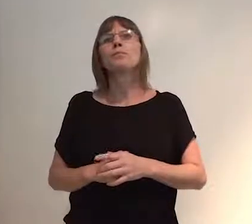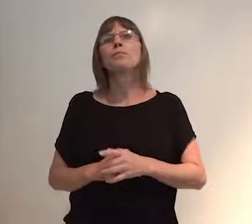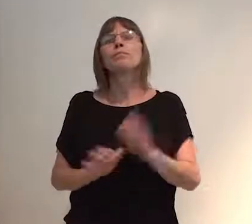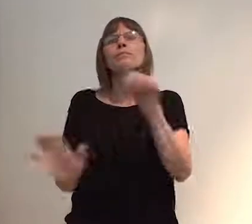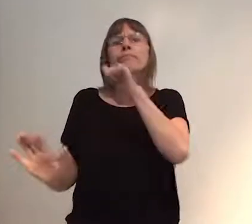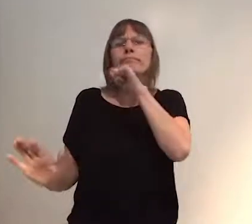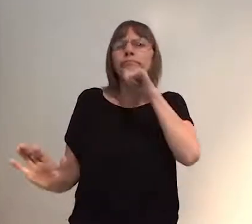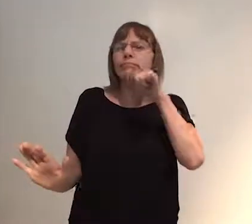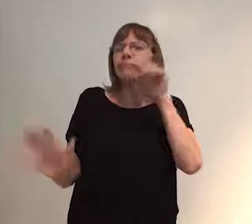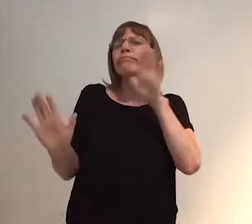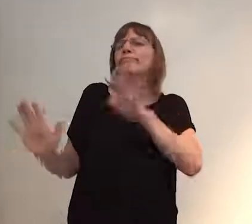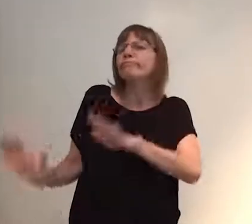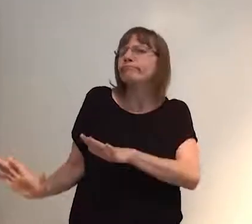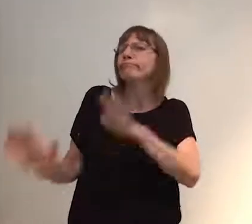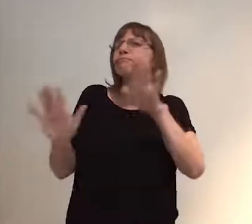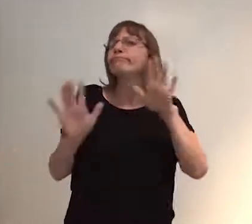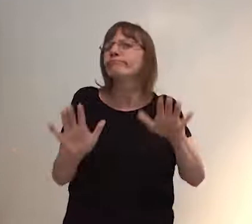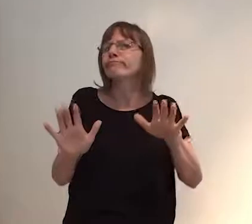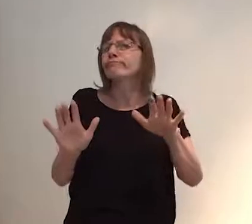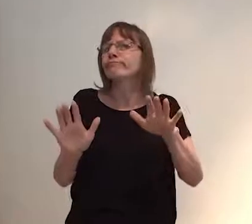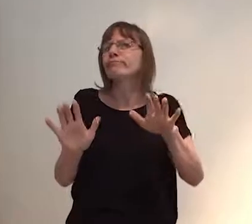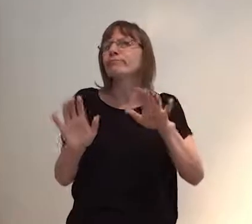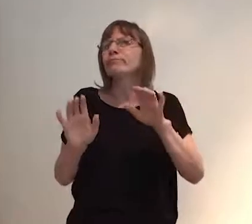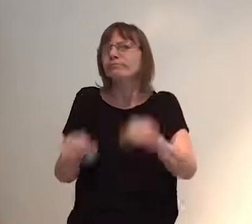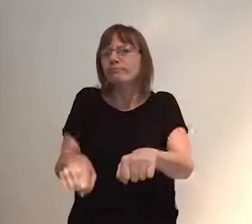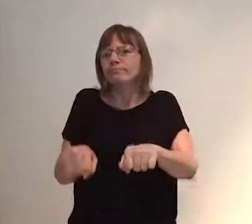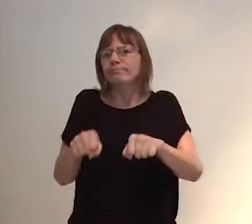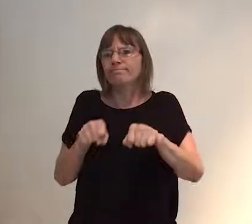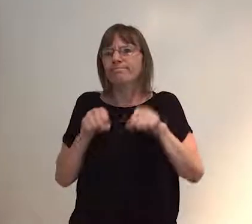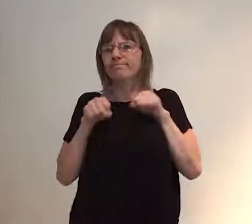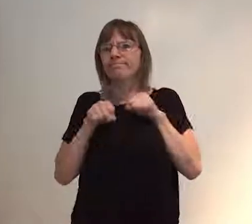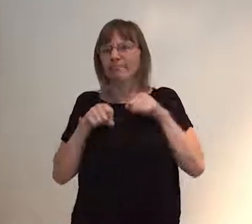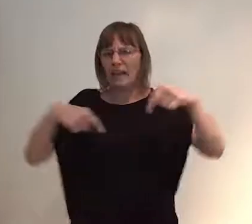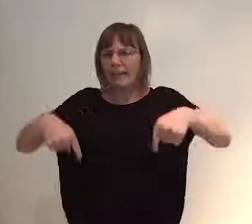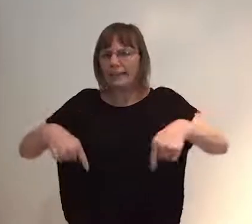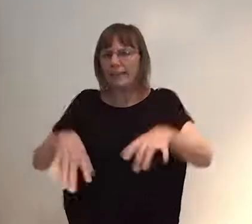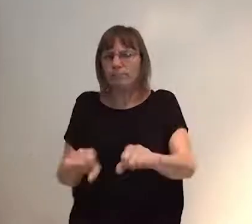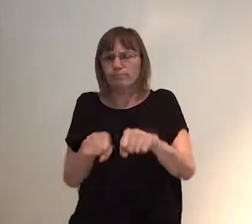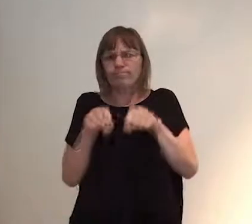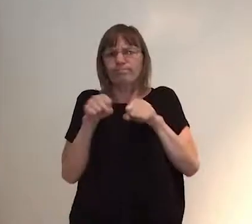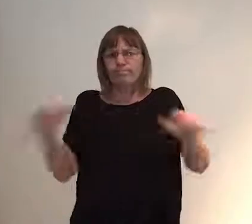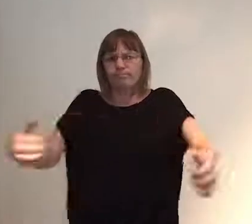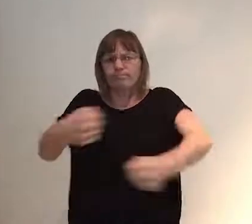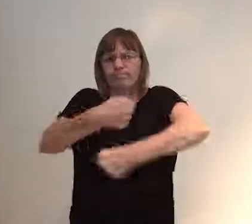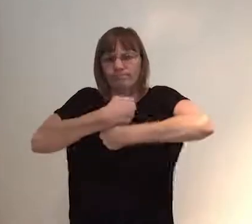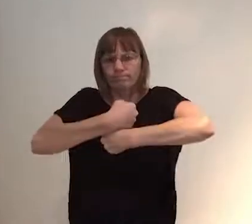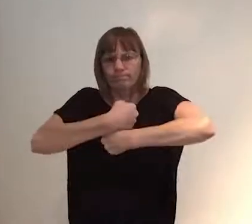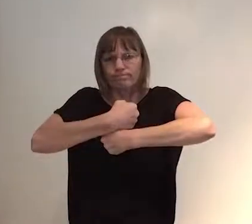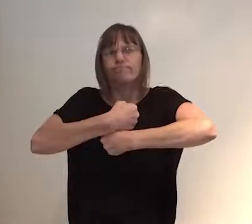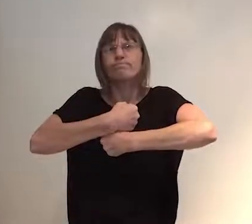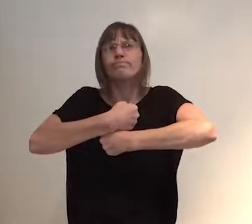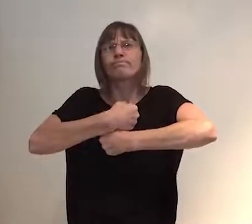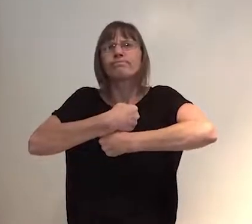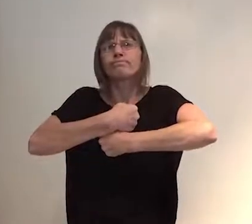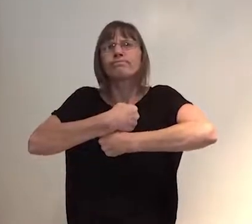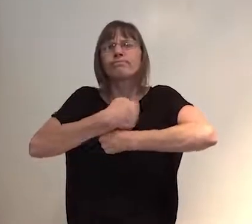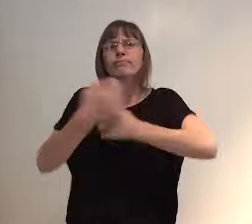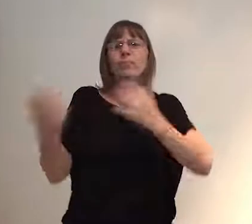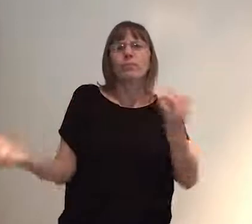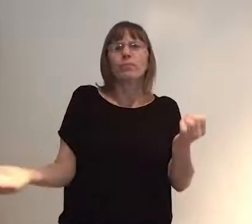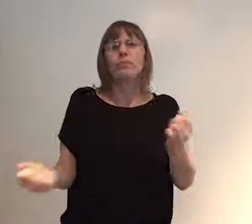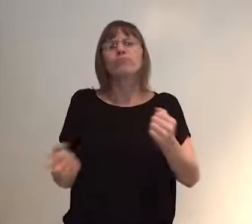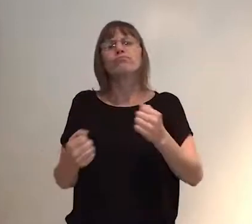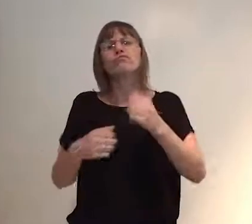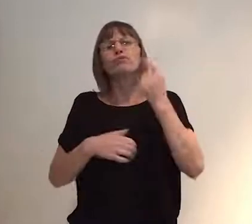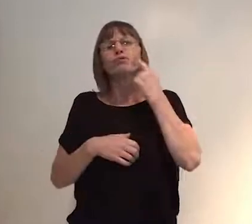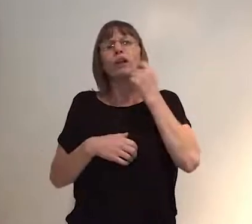And then nice and gently, bring your knees into your chest. Take a hold of your knees and give